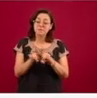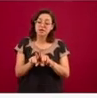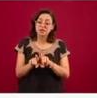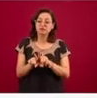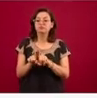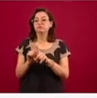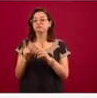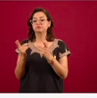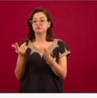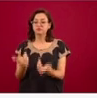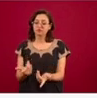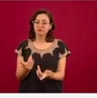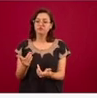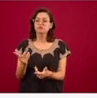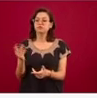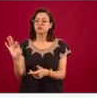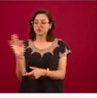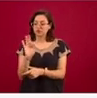And